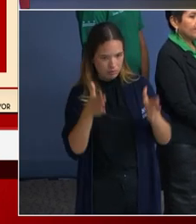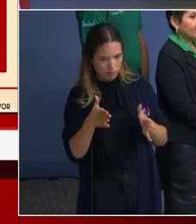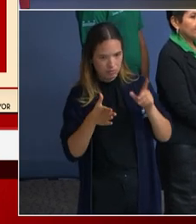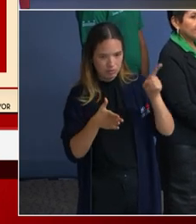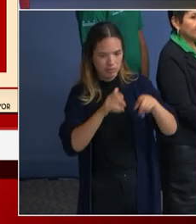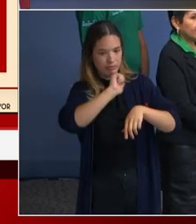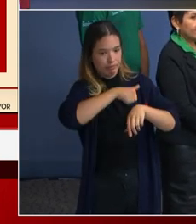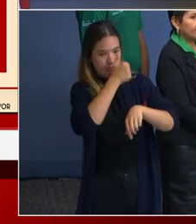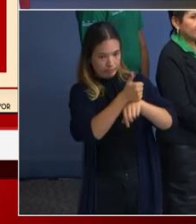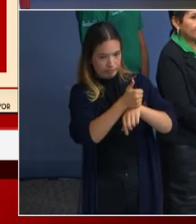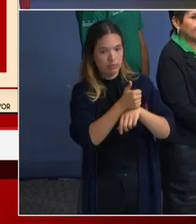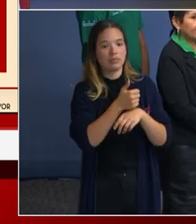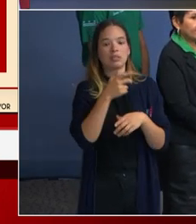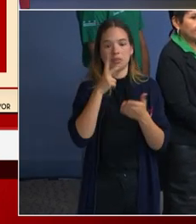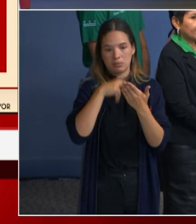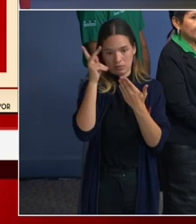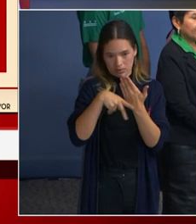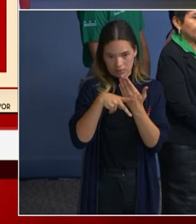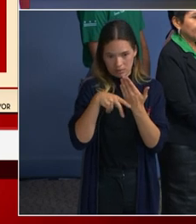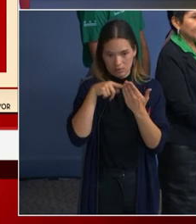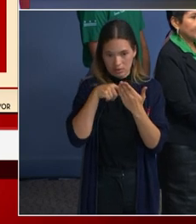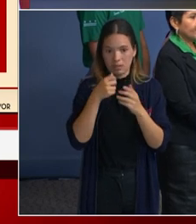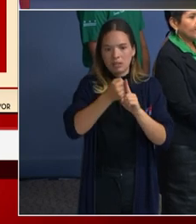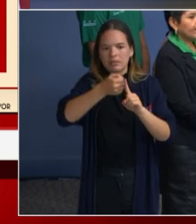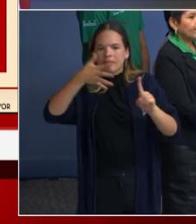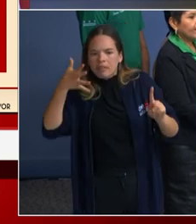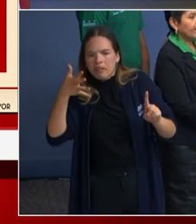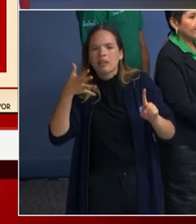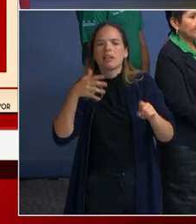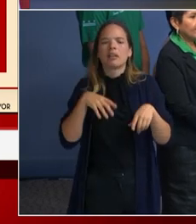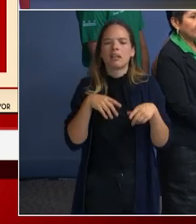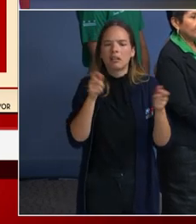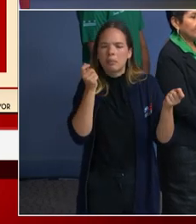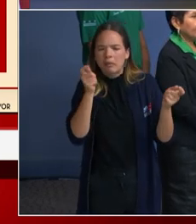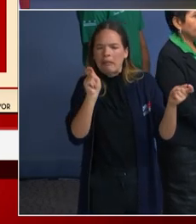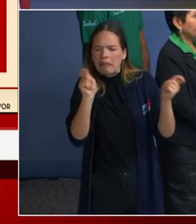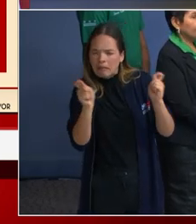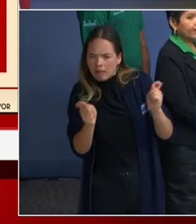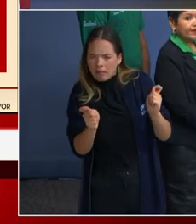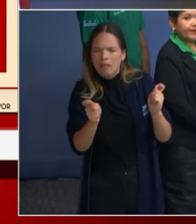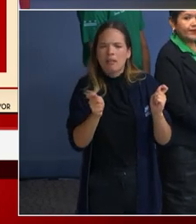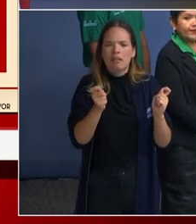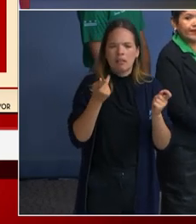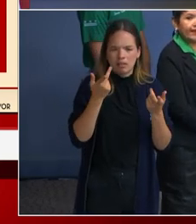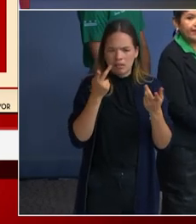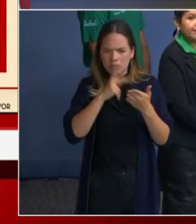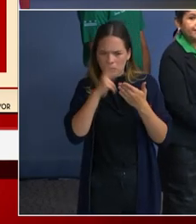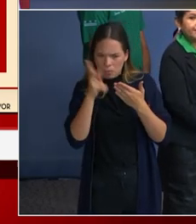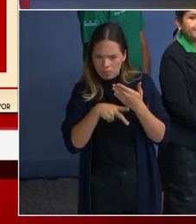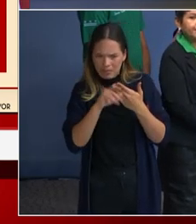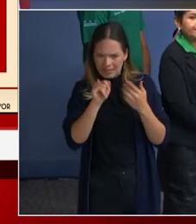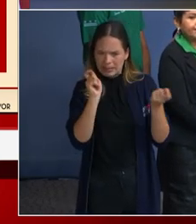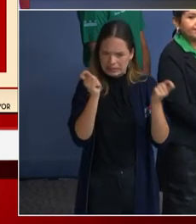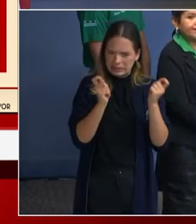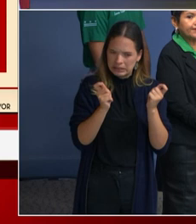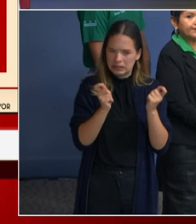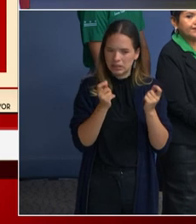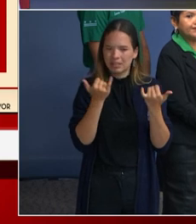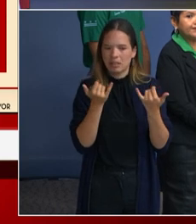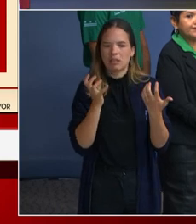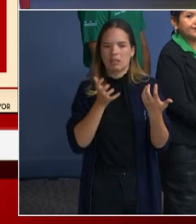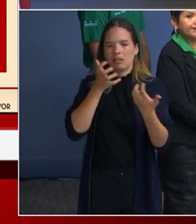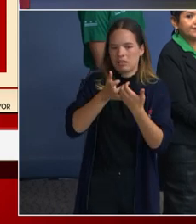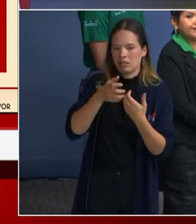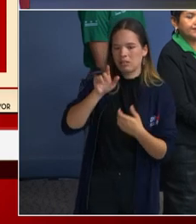programs that expand or modify existing programs in response to the emergency. I will also